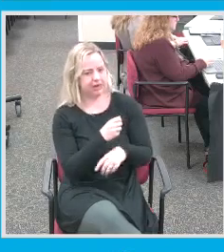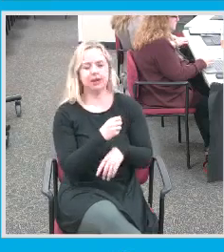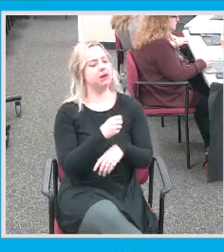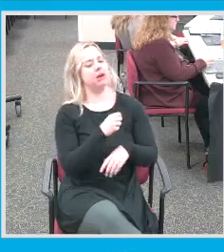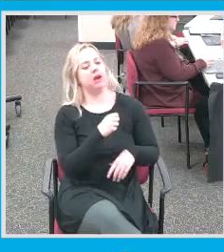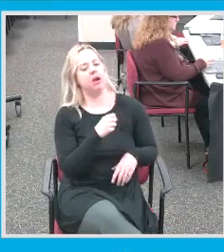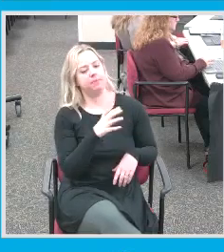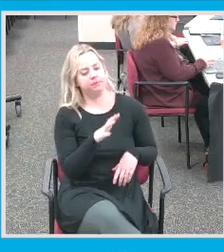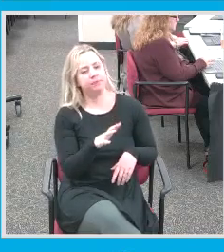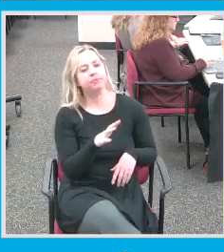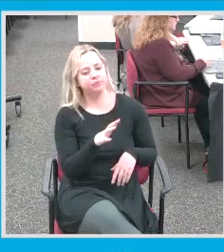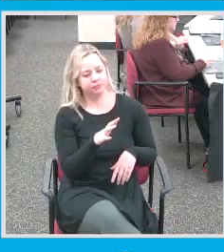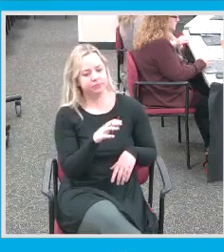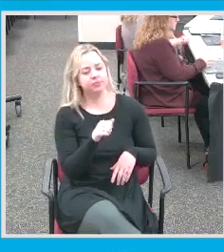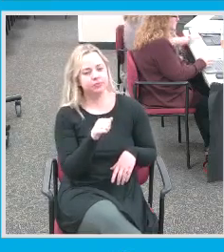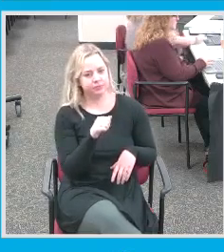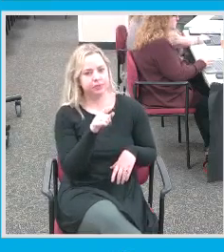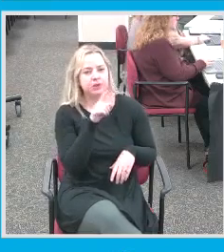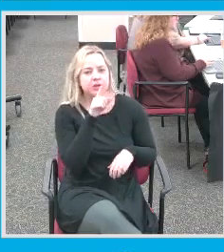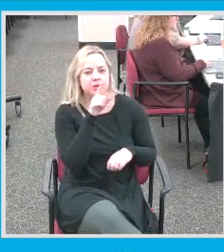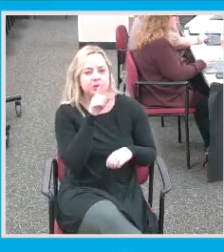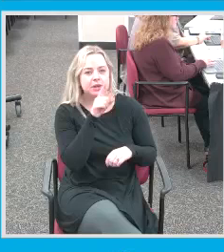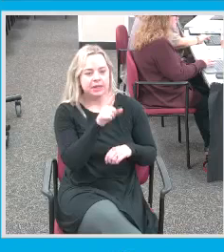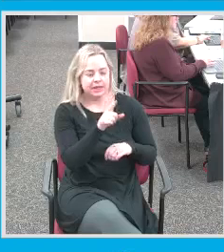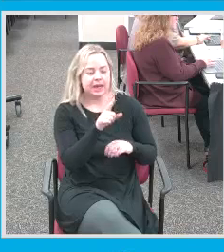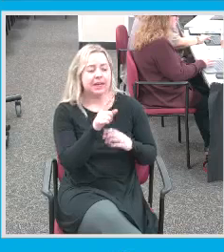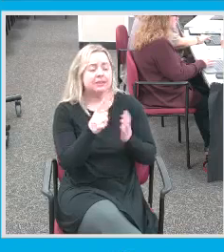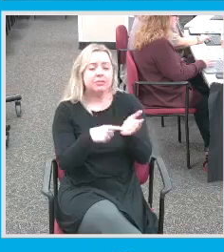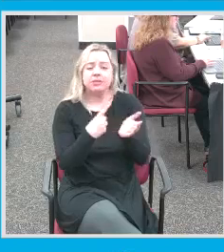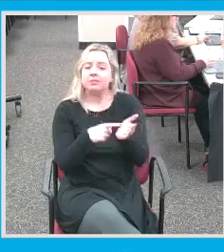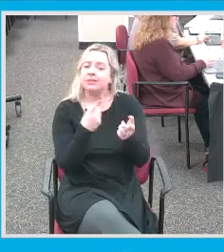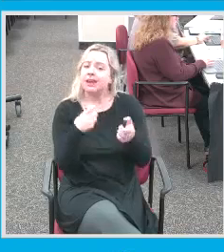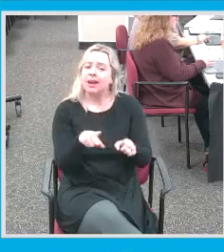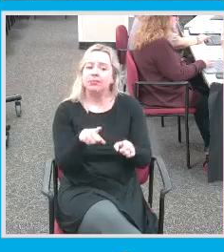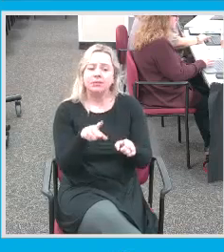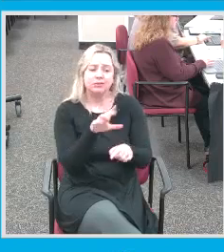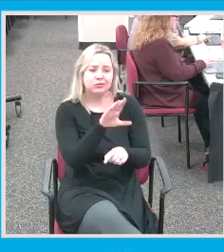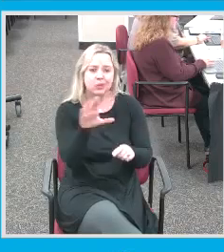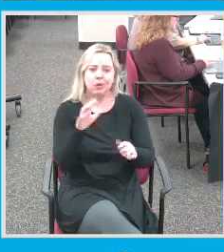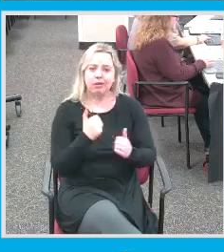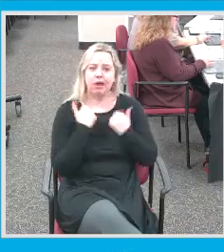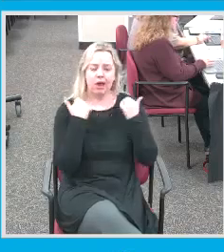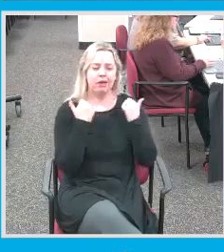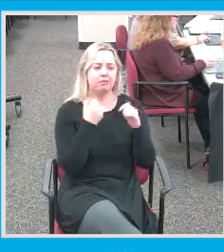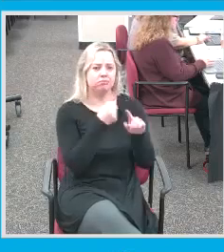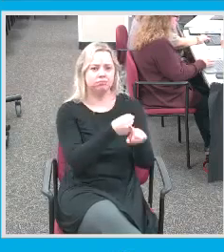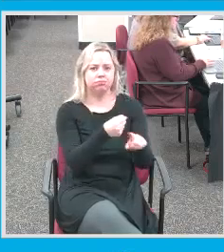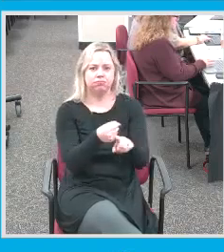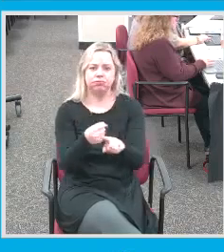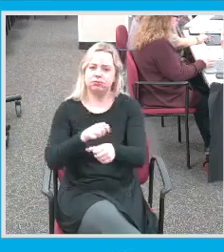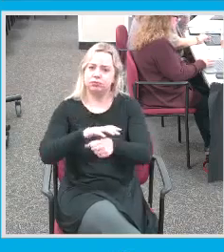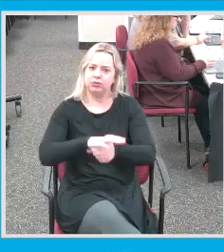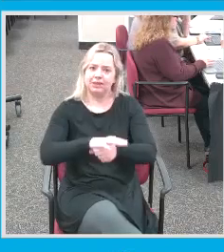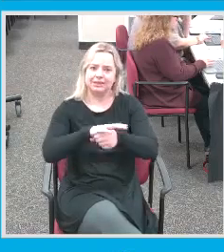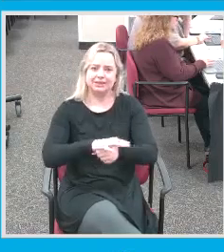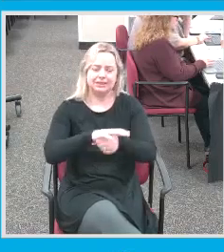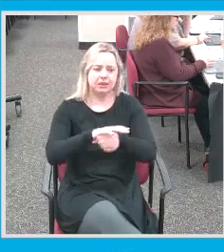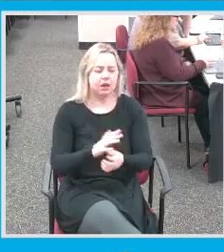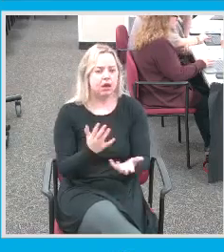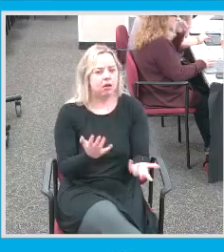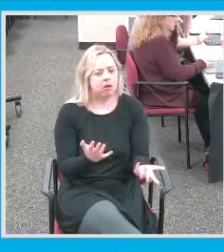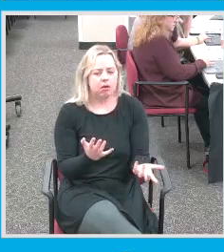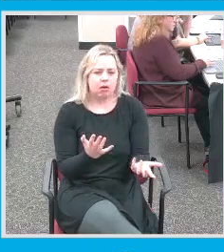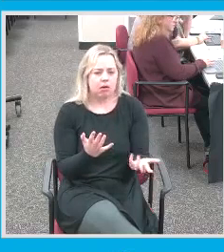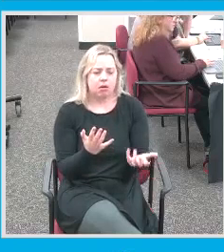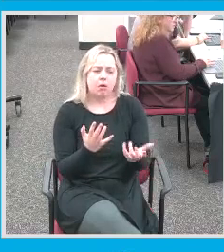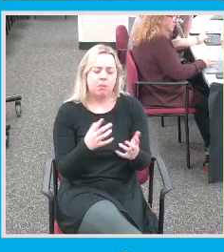something differently during a time in your life when there are situational things going on, and that might change from time to time, but